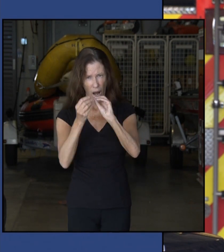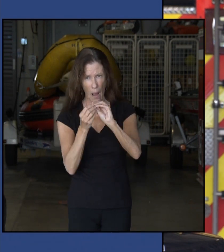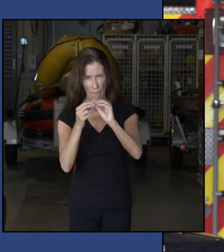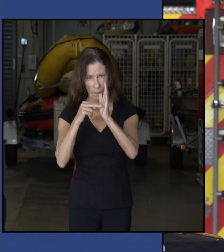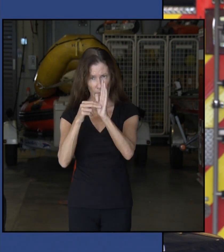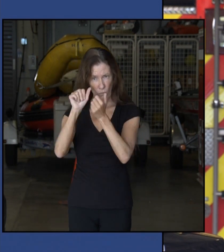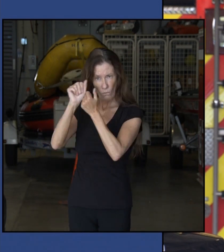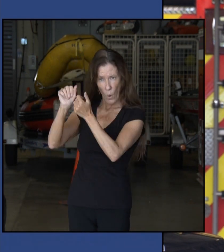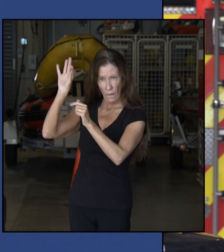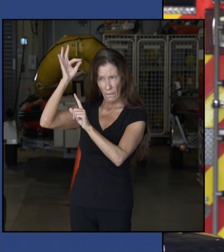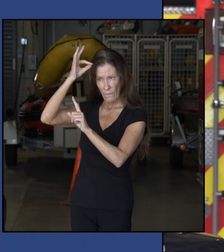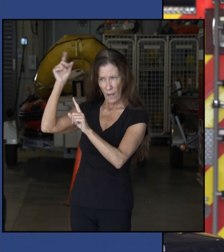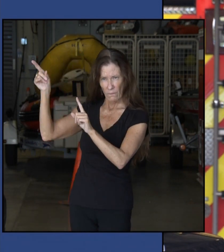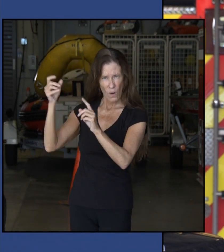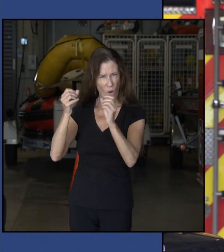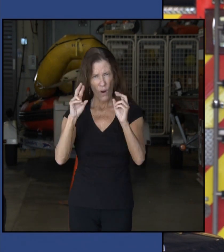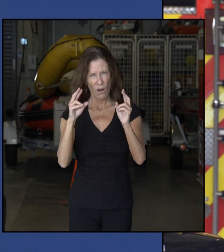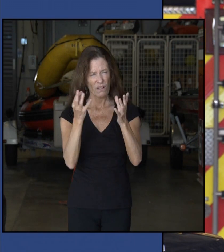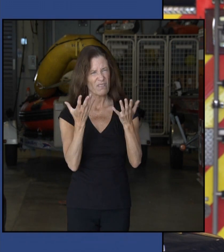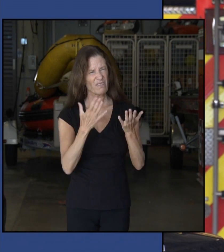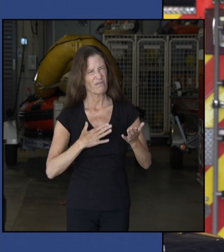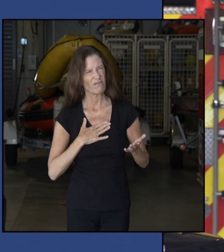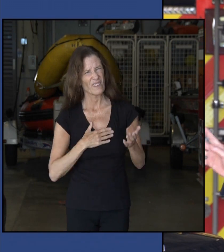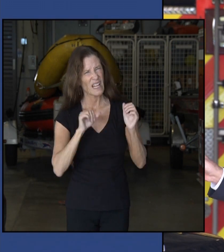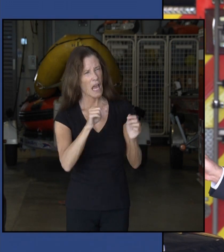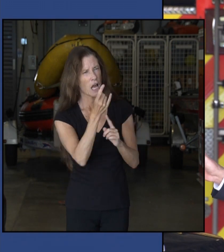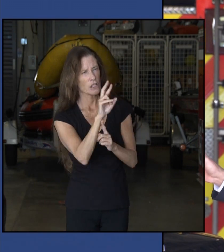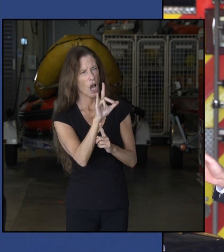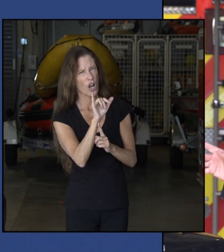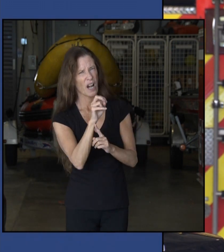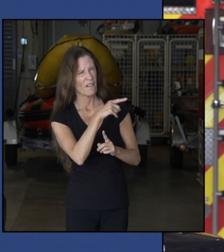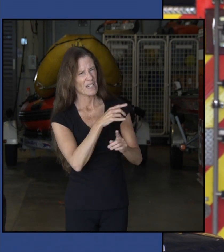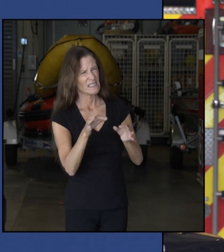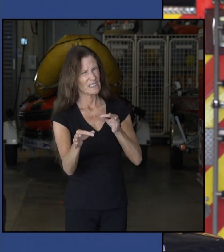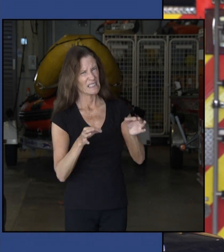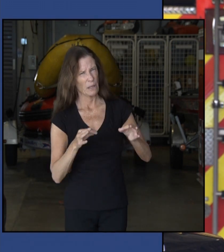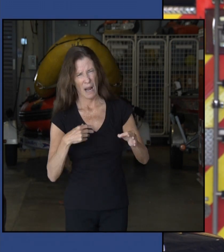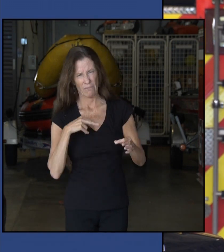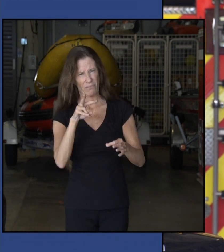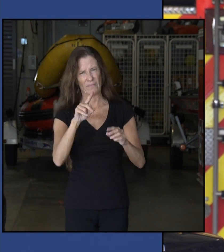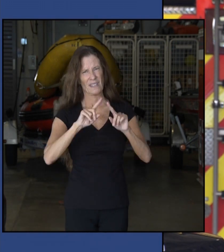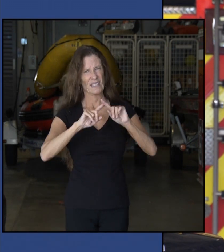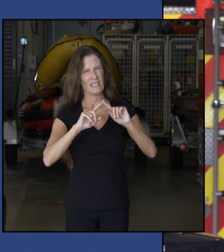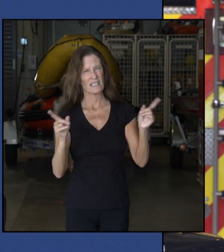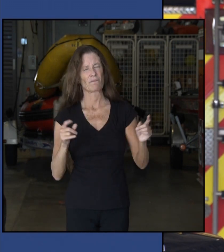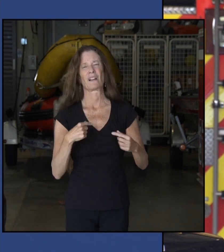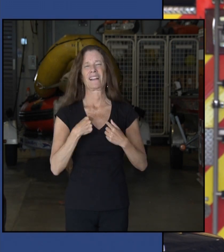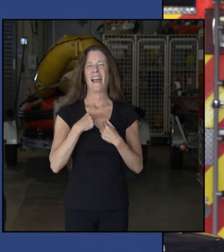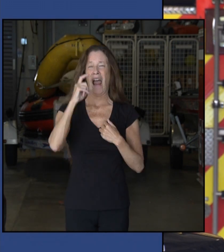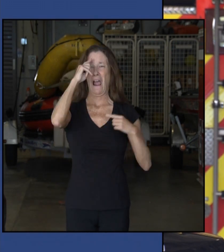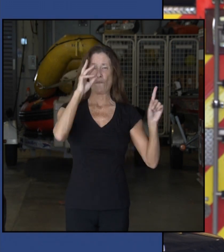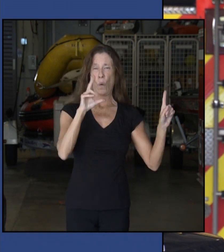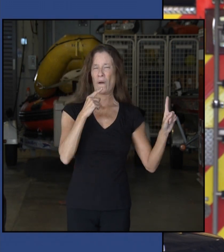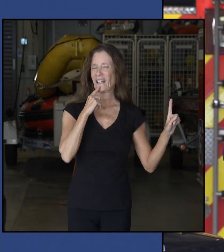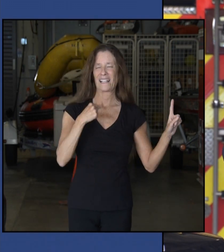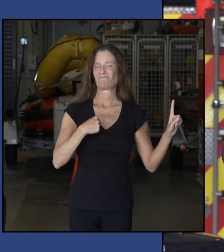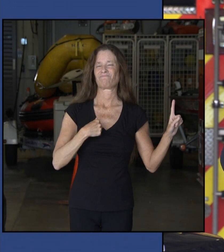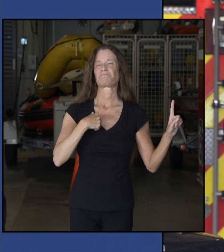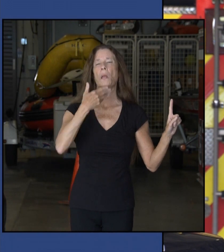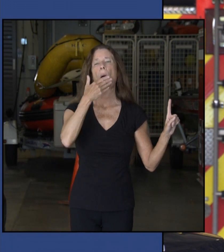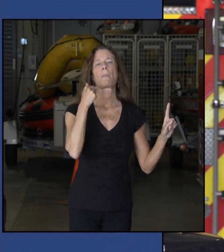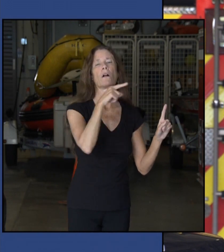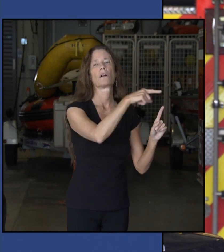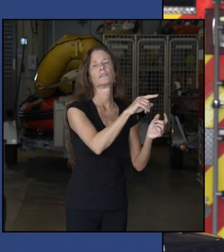Levine explain exactly what that means? Yeah, I'll let Dr. Levine. To keep in mind that you need to be a little careful with